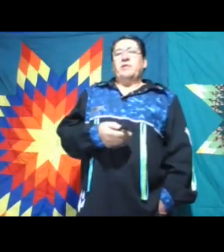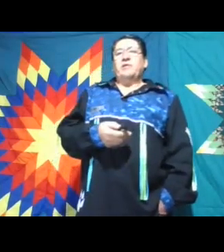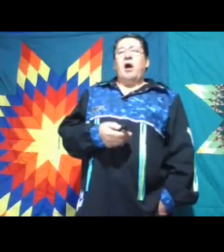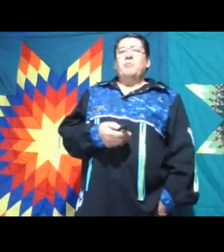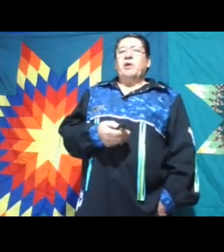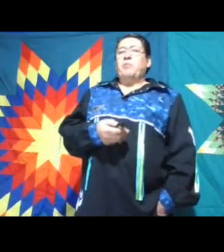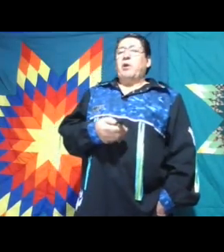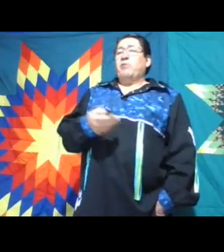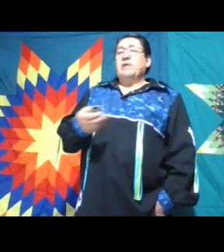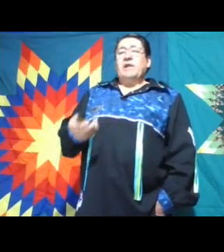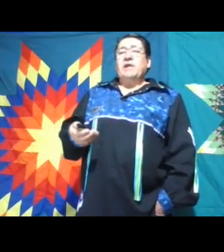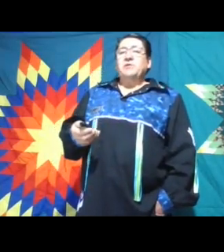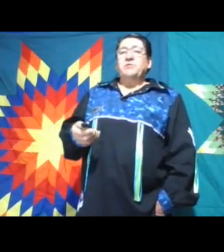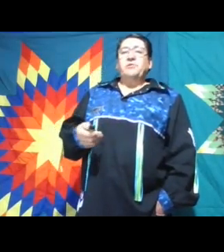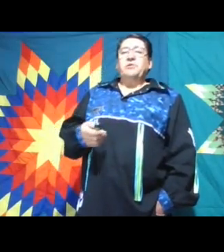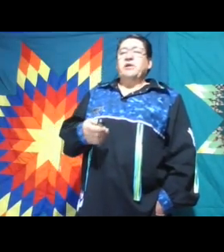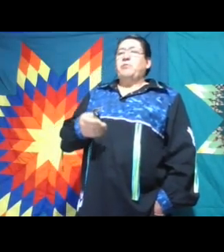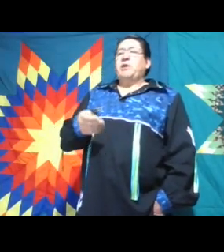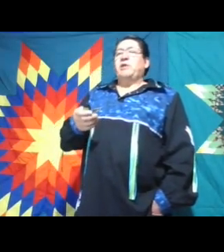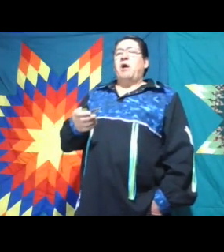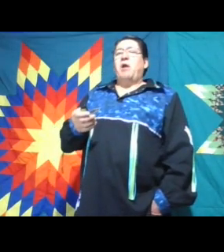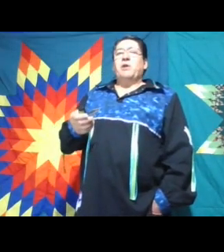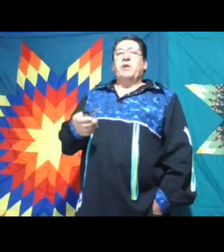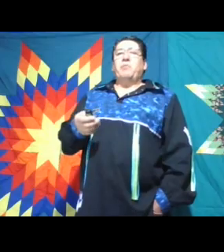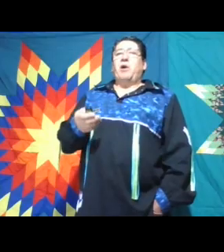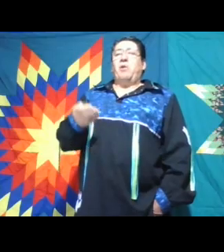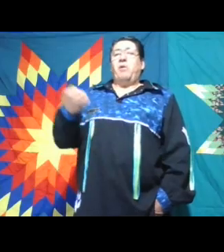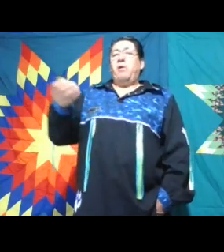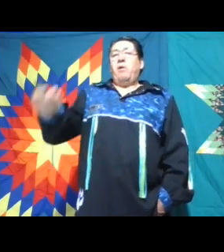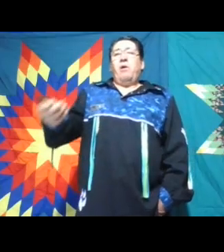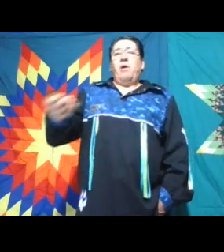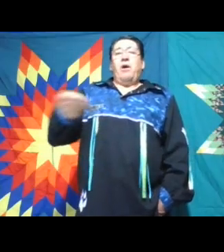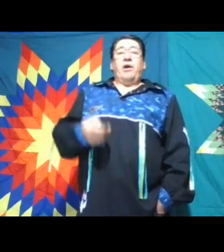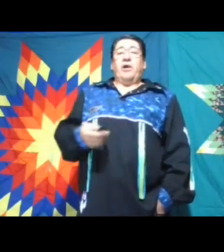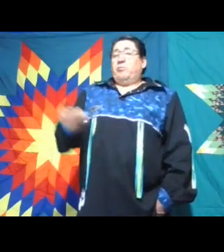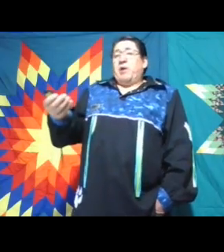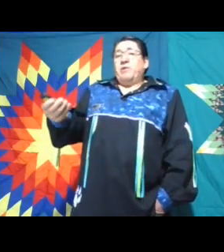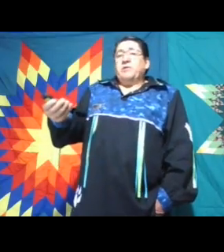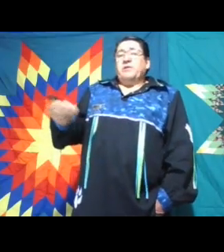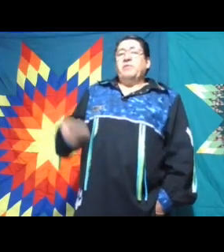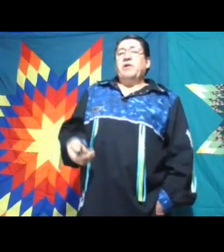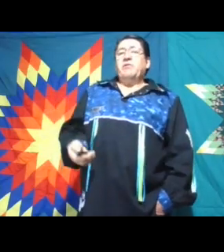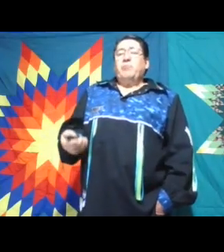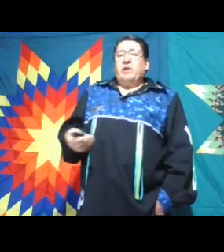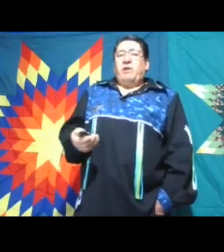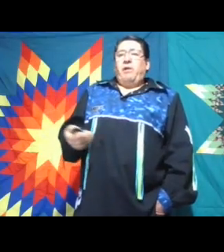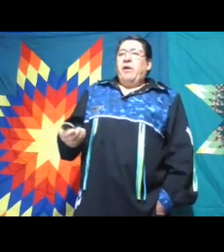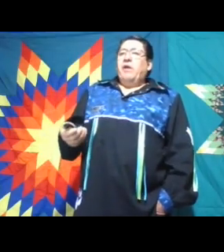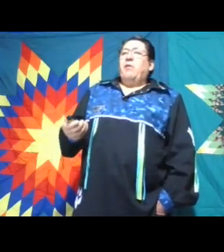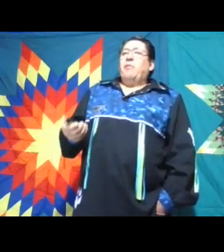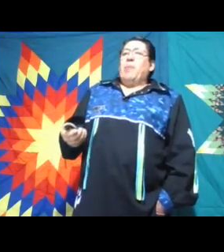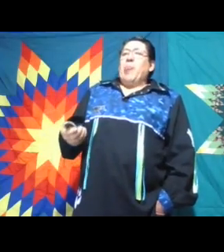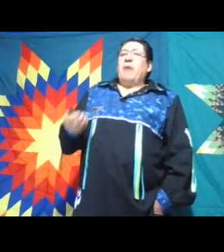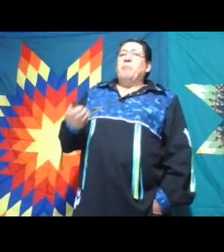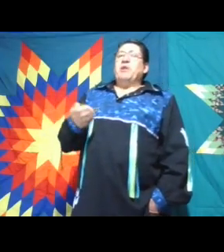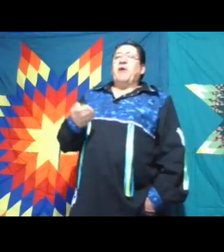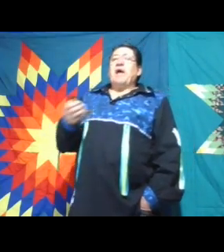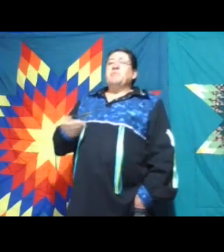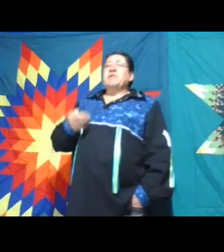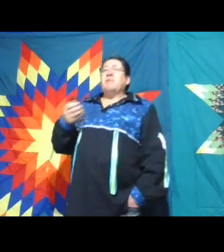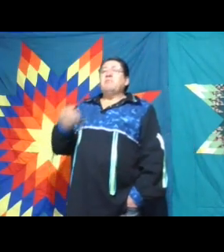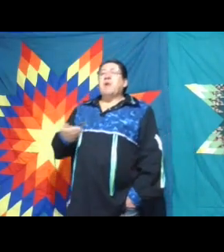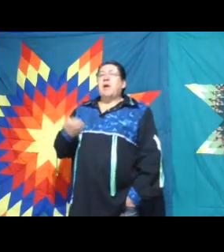a topic about residential schools, it could be a topic about barriers to recruitment. But